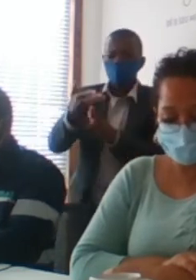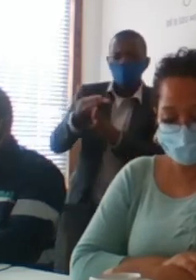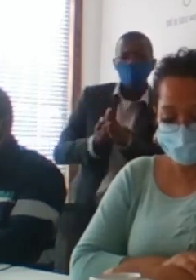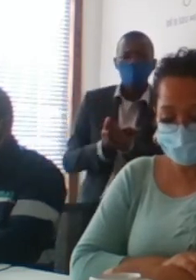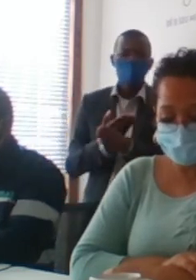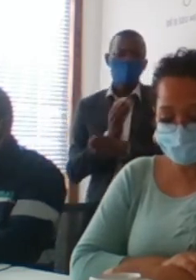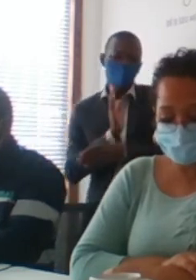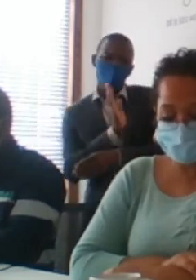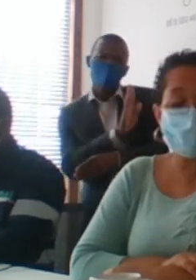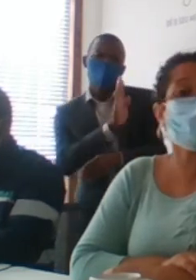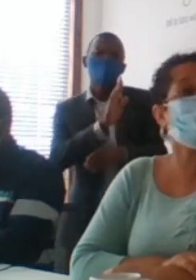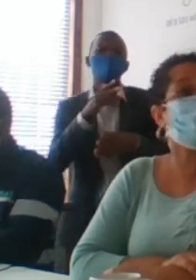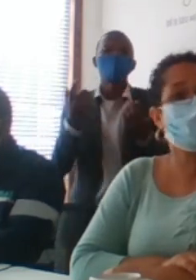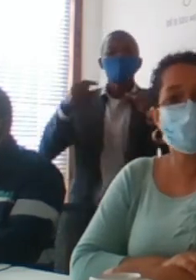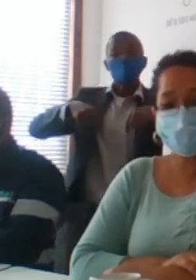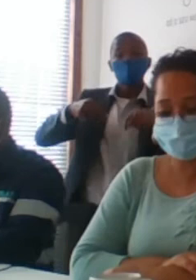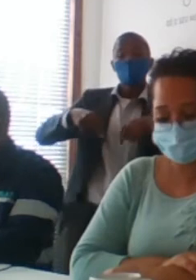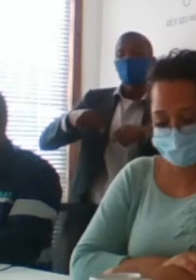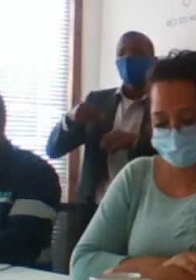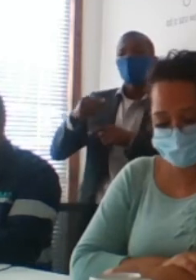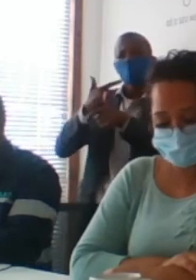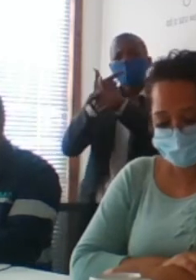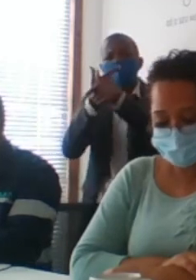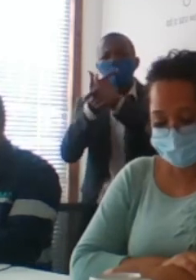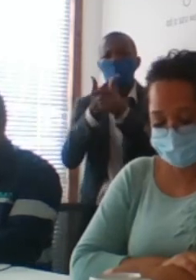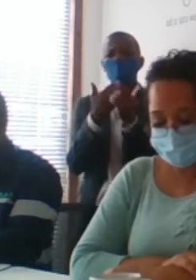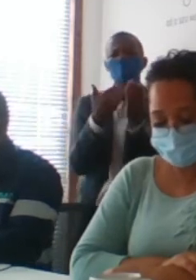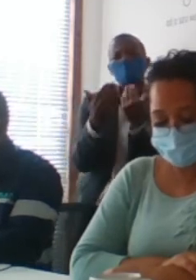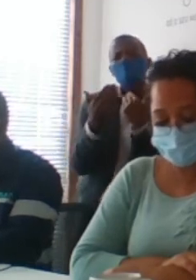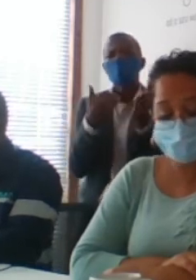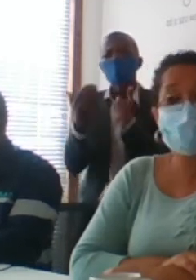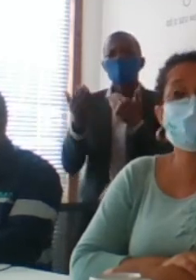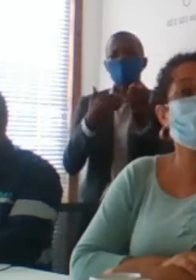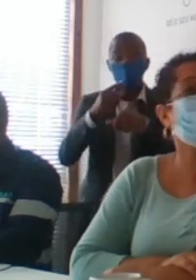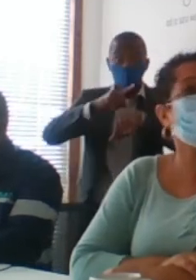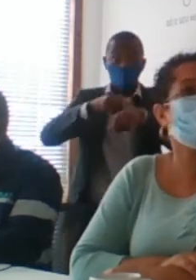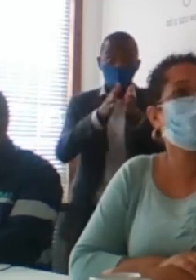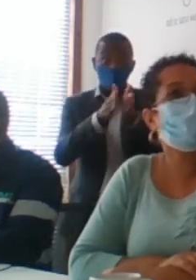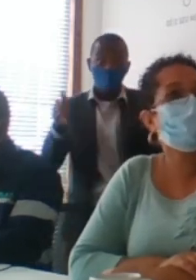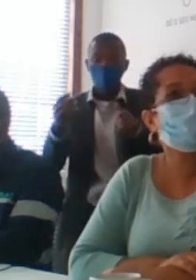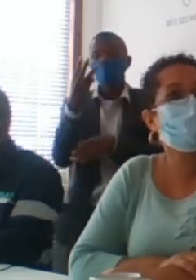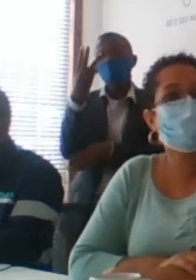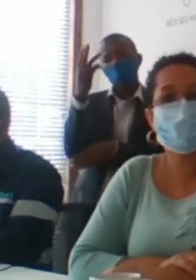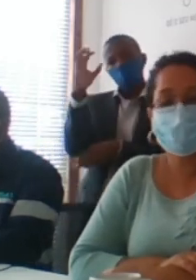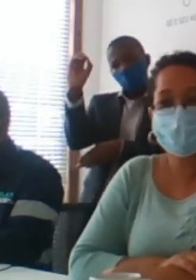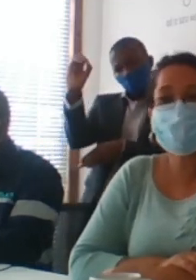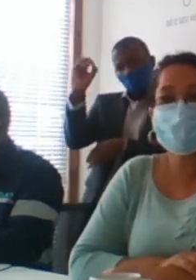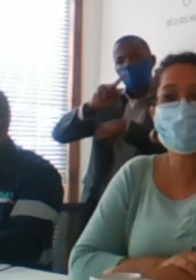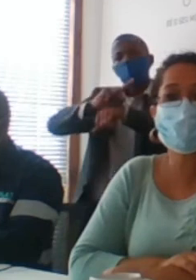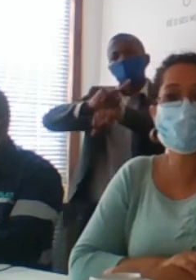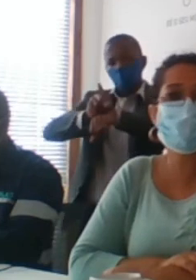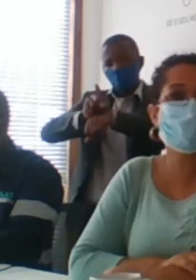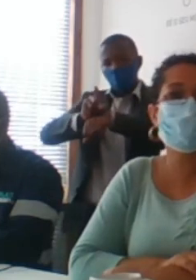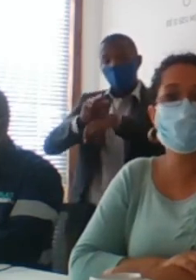have. Today's webinar will be around 30 minutes. We will be reading your questions in our chat,